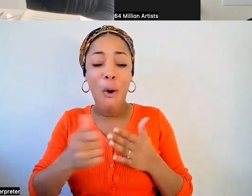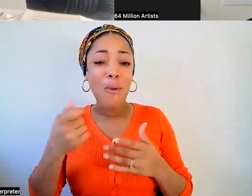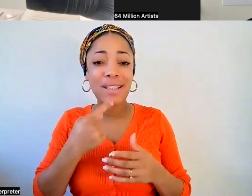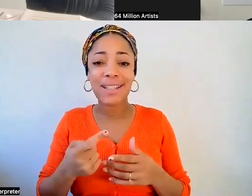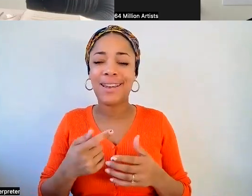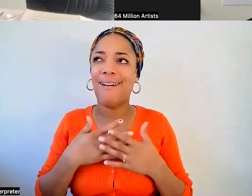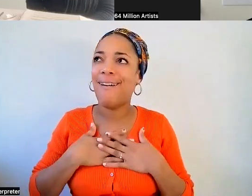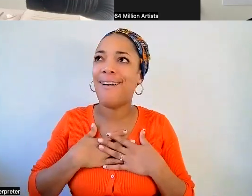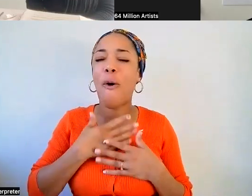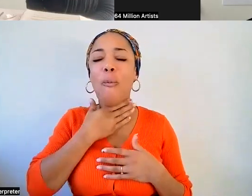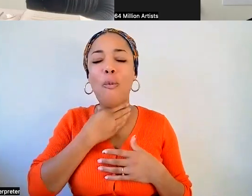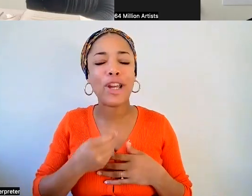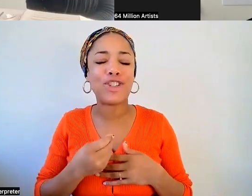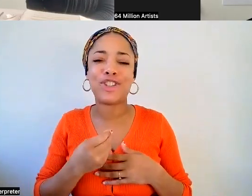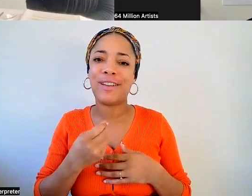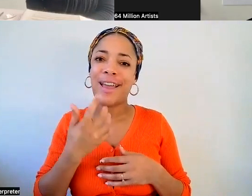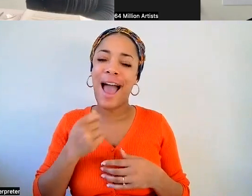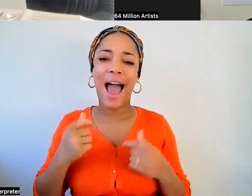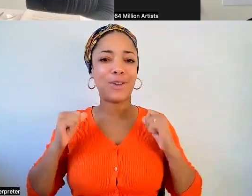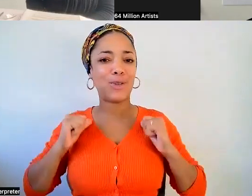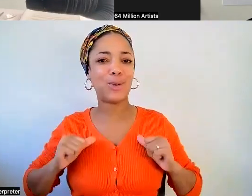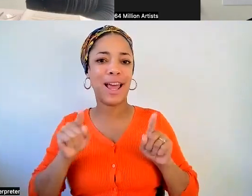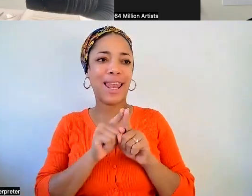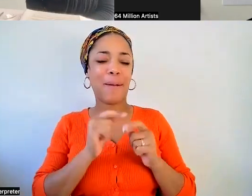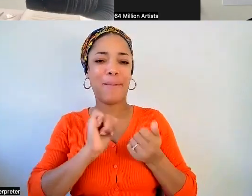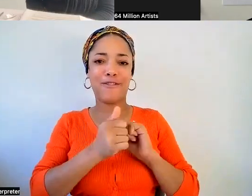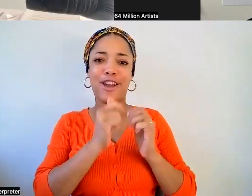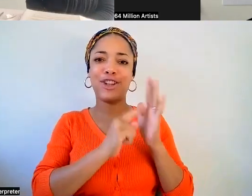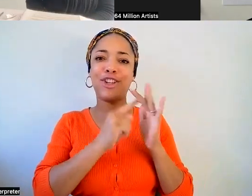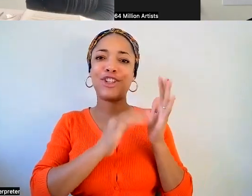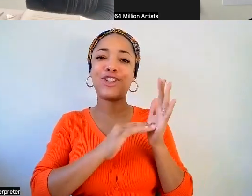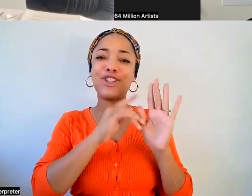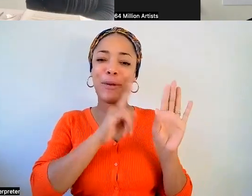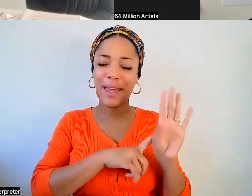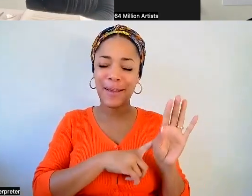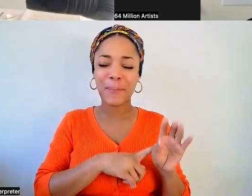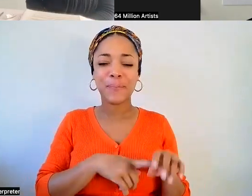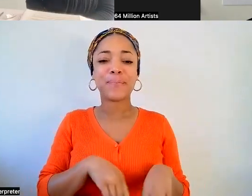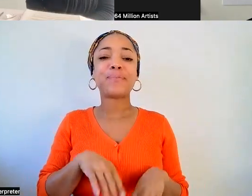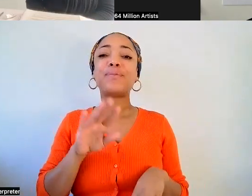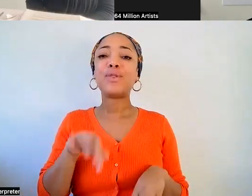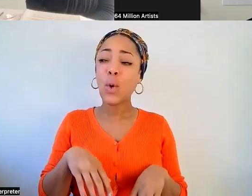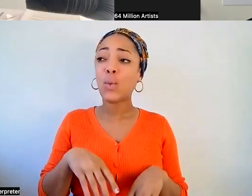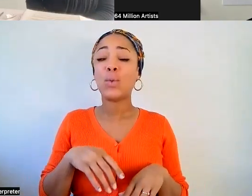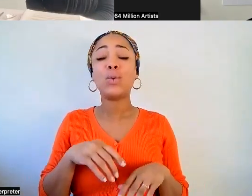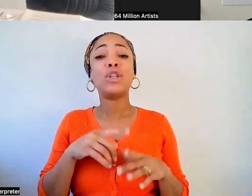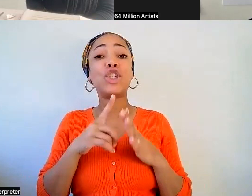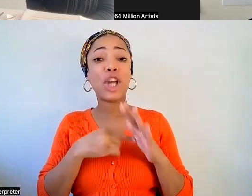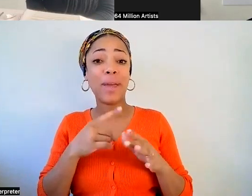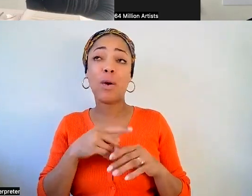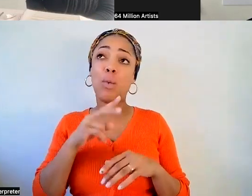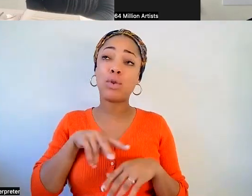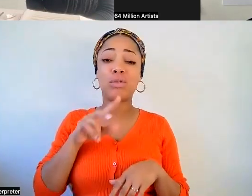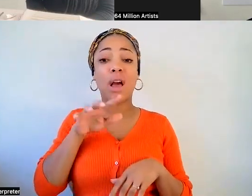climb the chimbley pock, but I couldn't because I was scared. So my moment, if you like, is watching